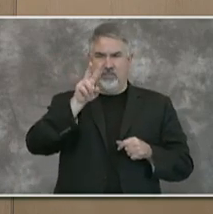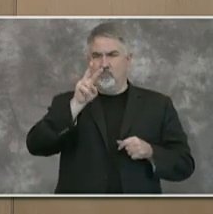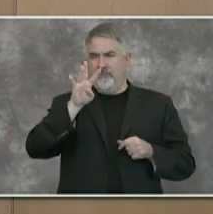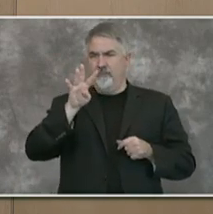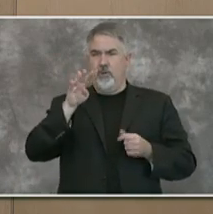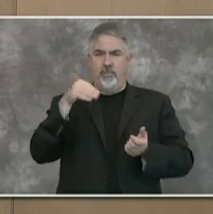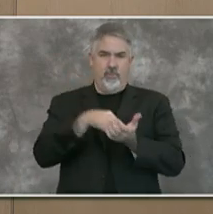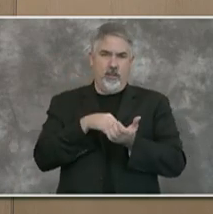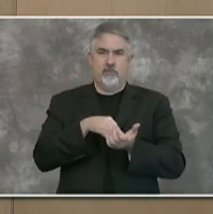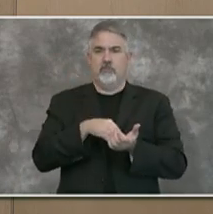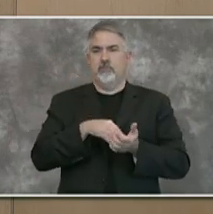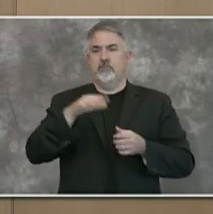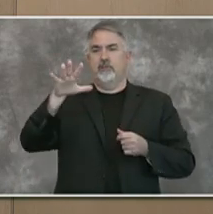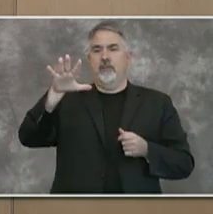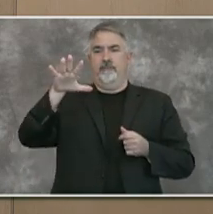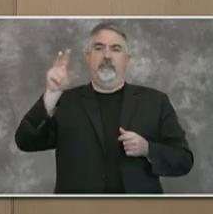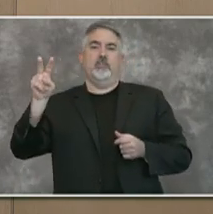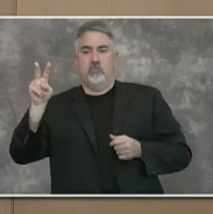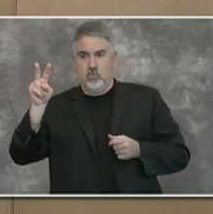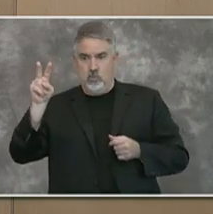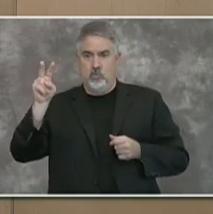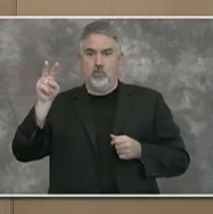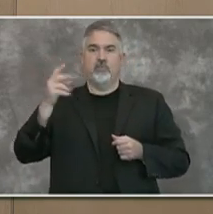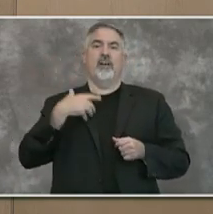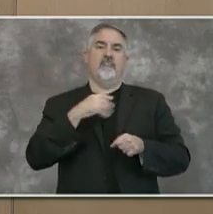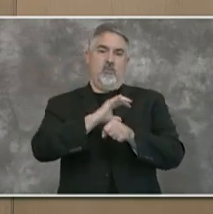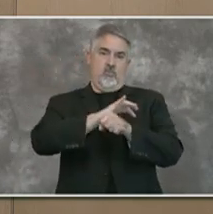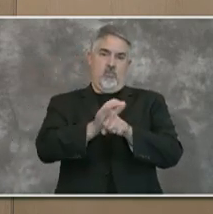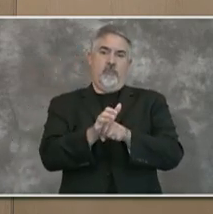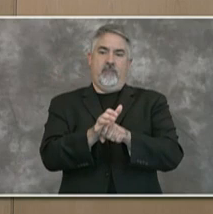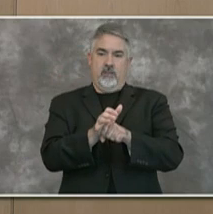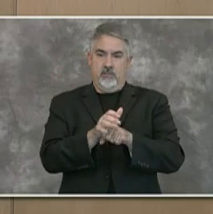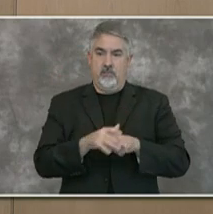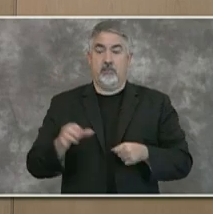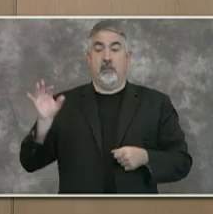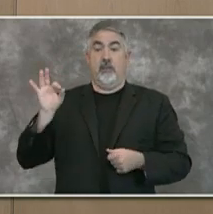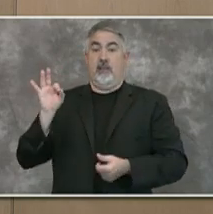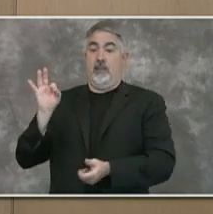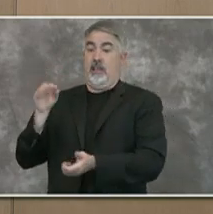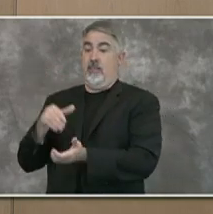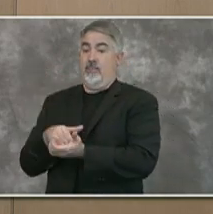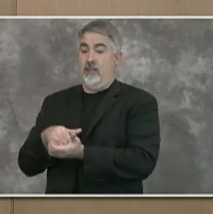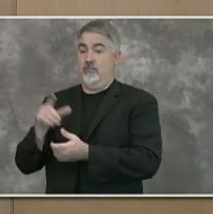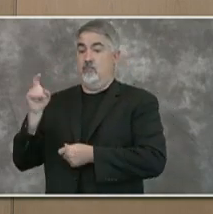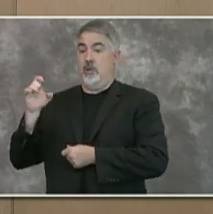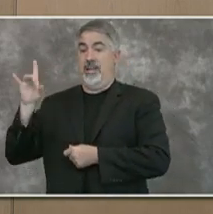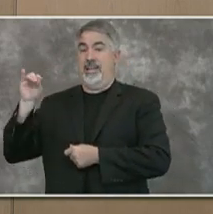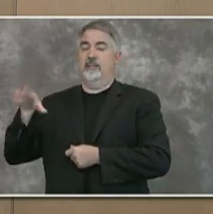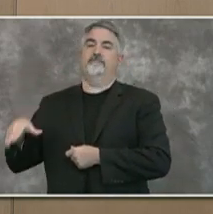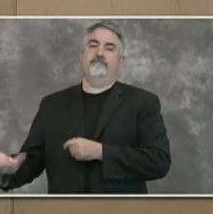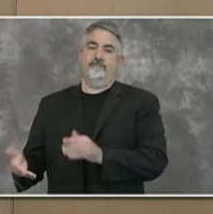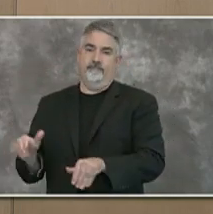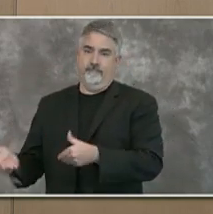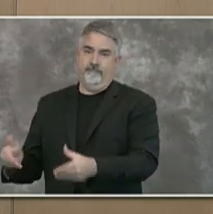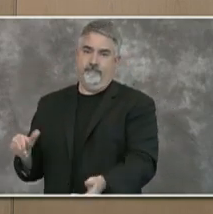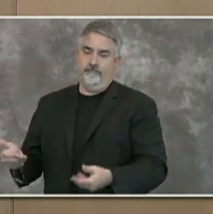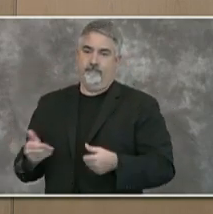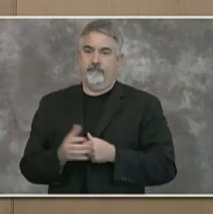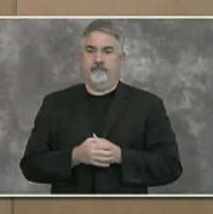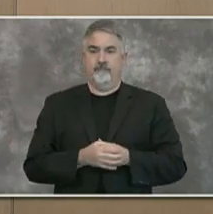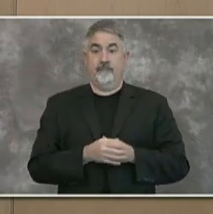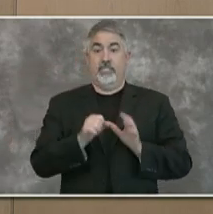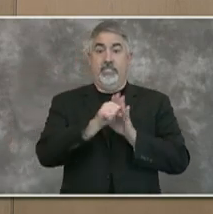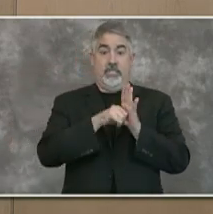324,052 positive cases were reported. This includes 9,180 deaths. Statewide, there